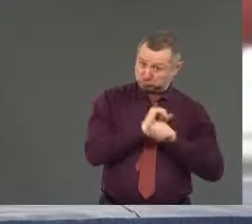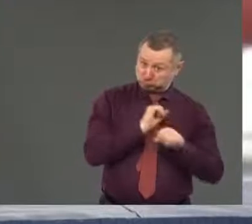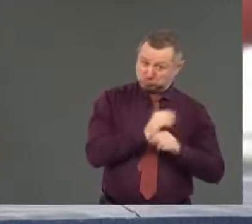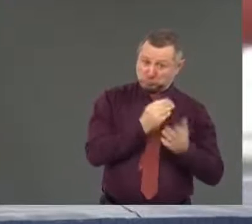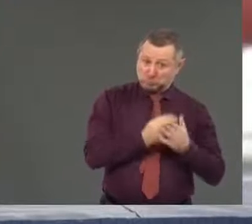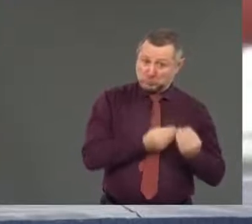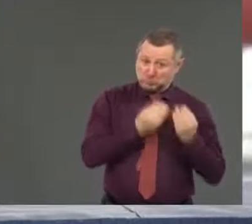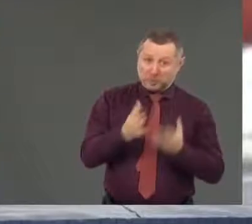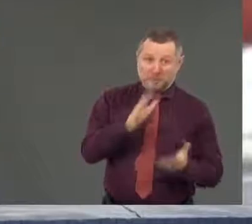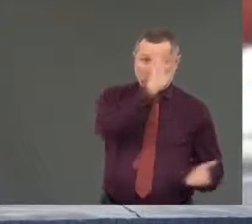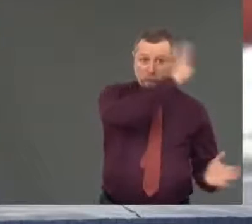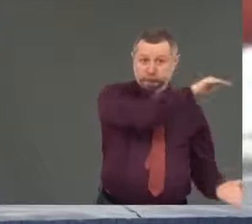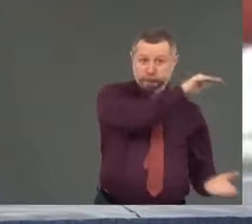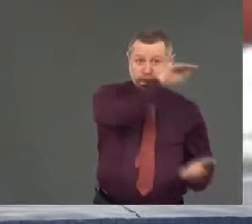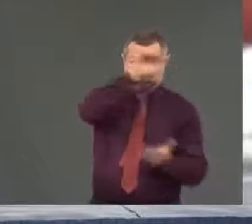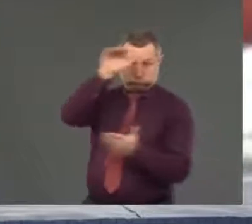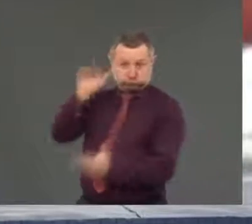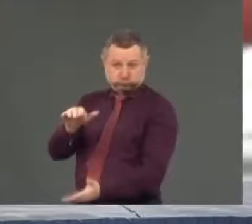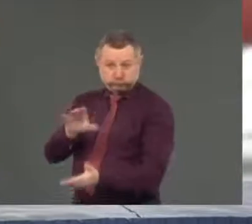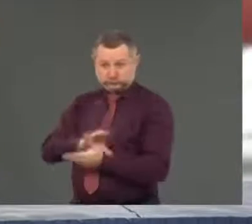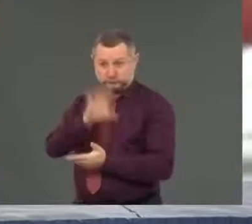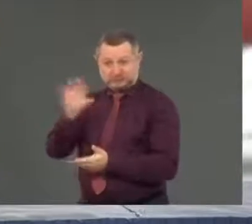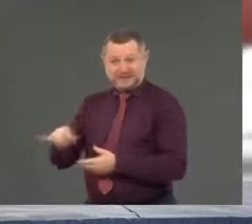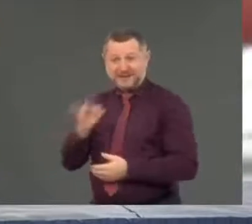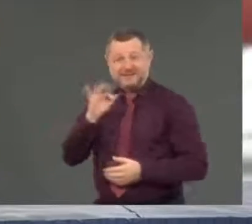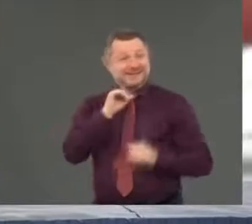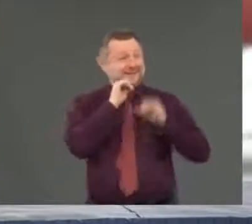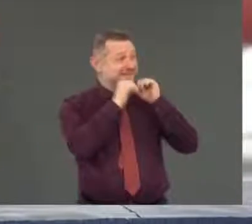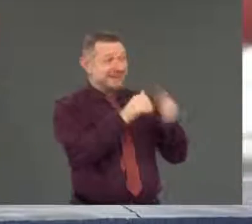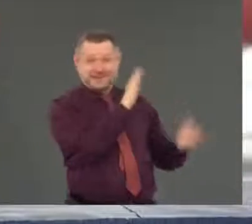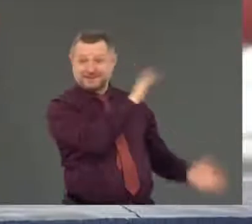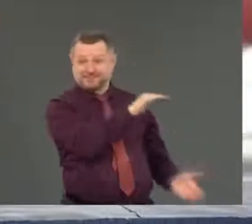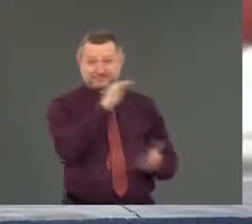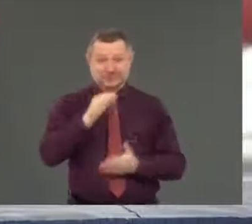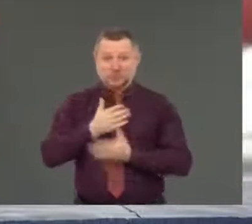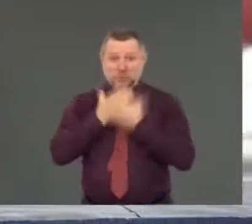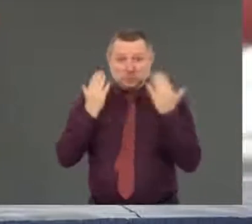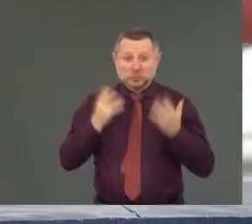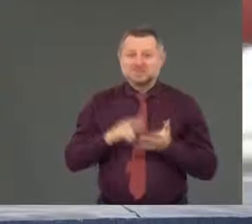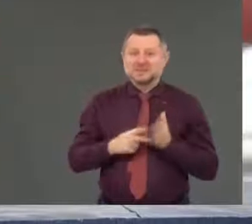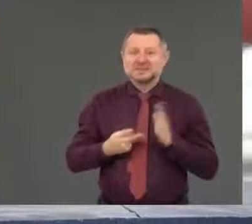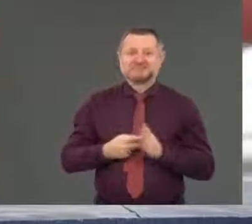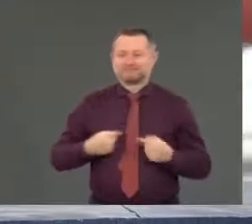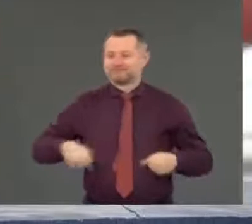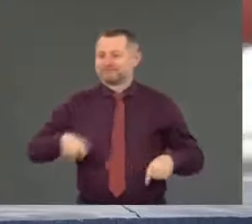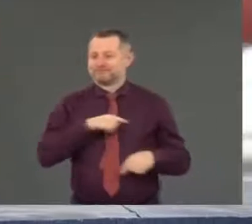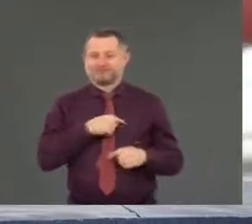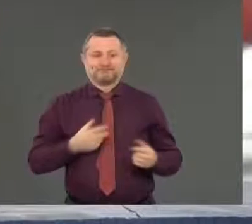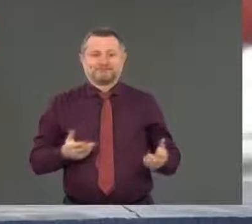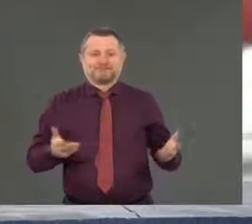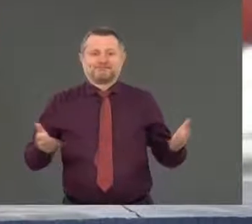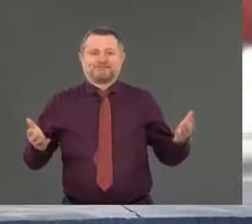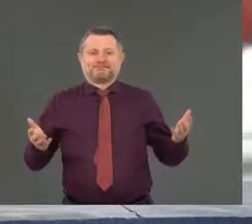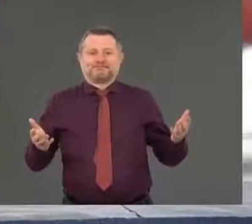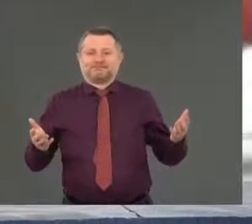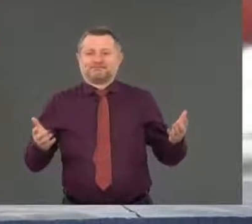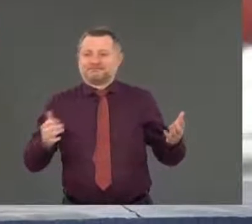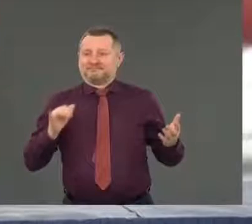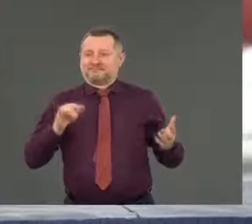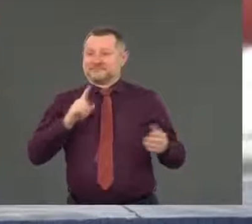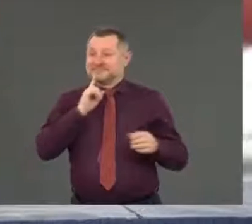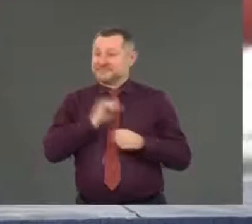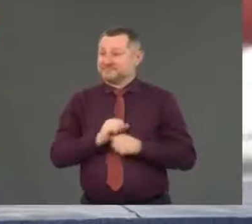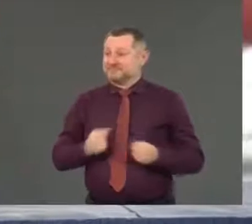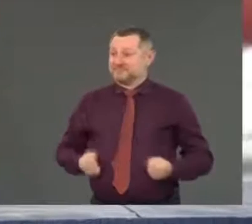local governments. Otherwise, we don't have money. And any additional money we spend